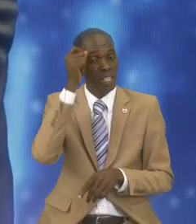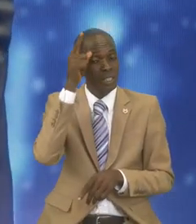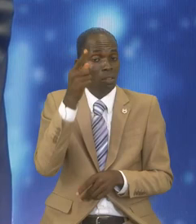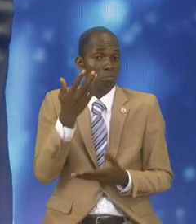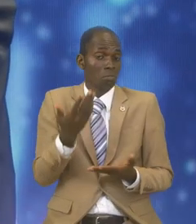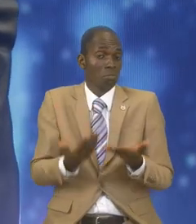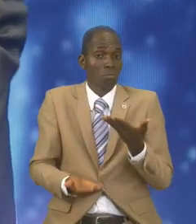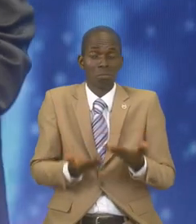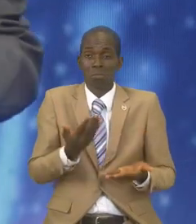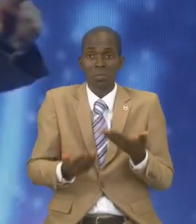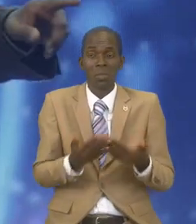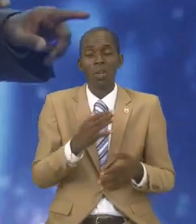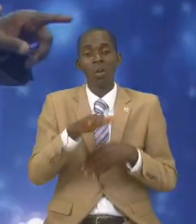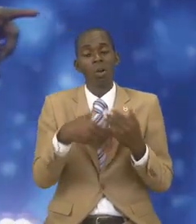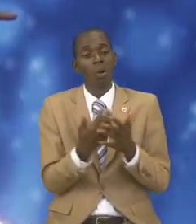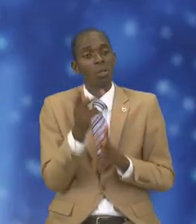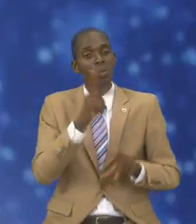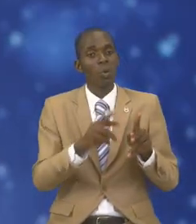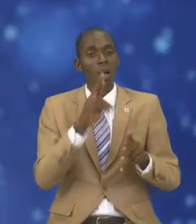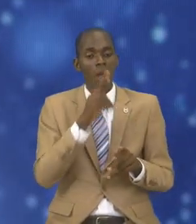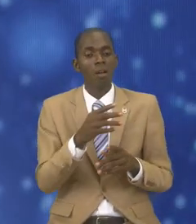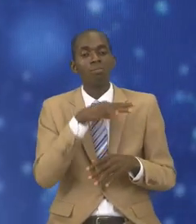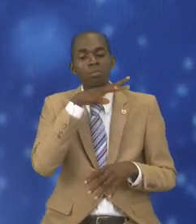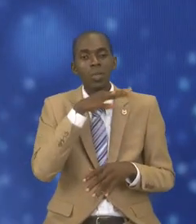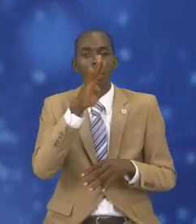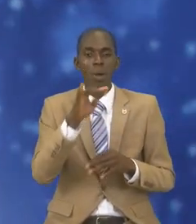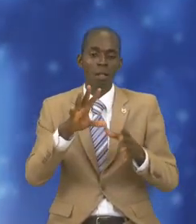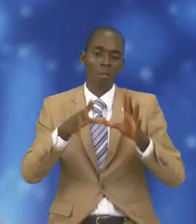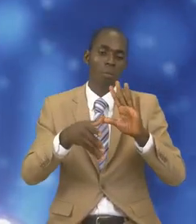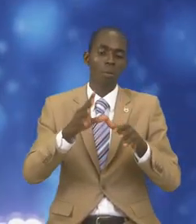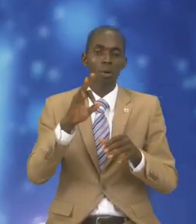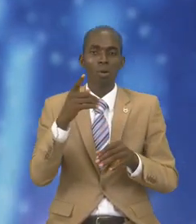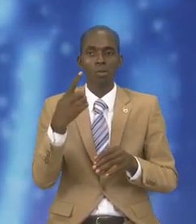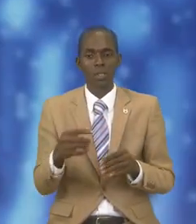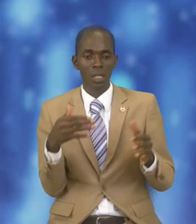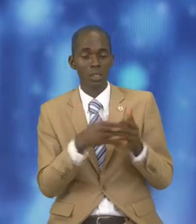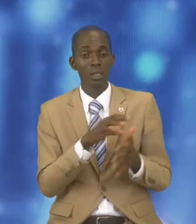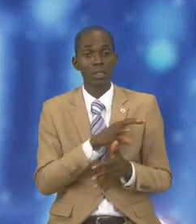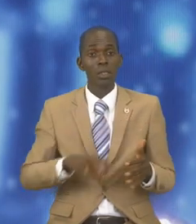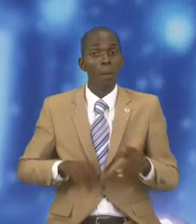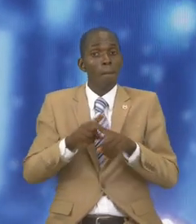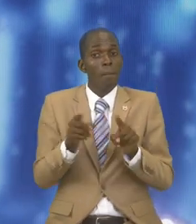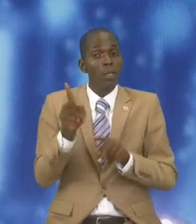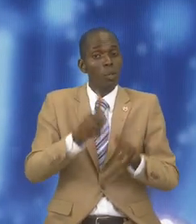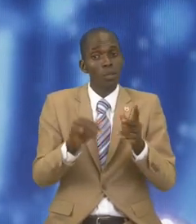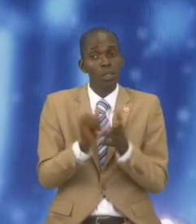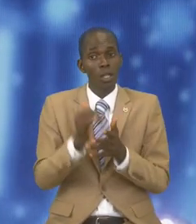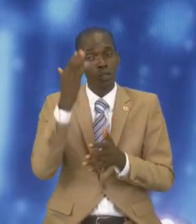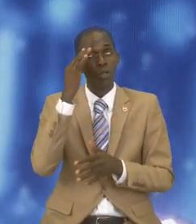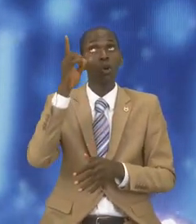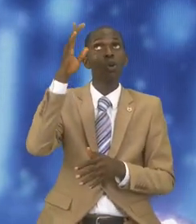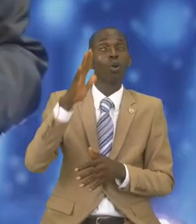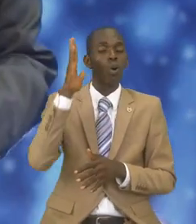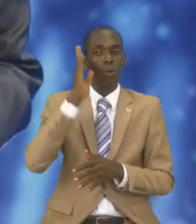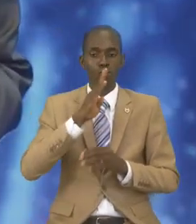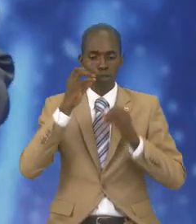all those people are corrupted by the flatteries of the Antichrist, the people that do know their God, they shall be strong and they shall